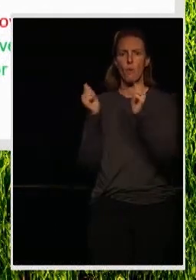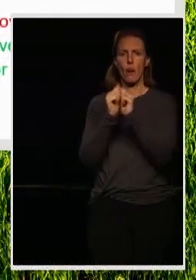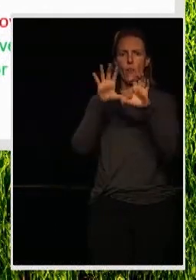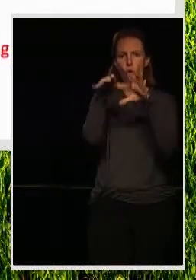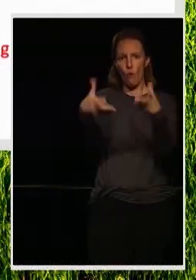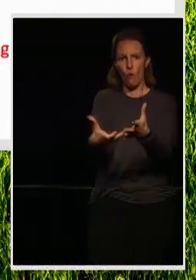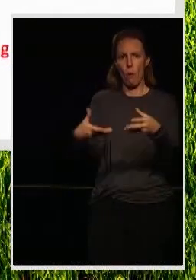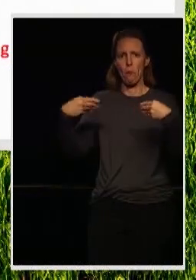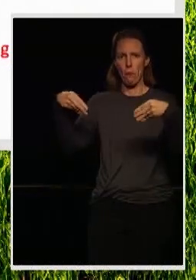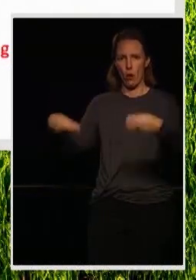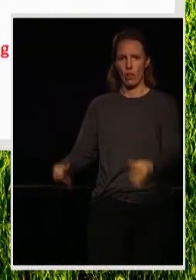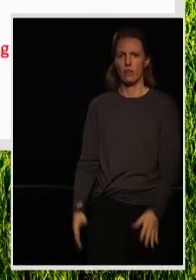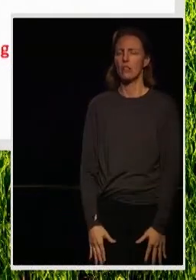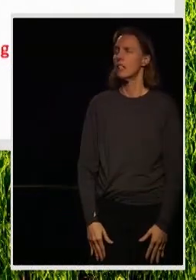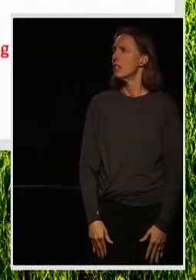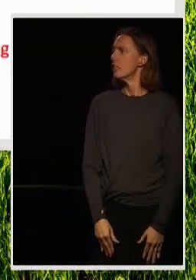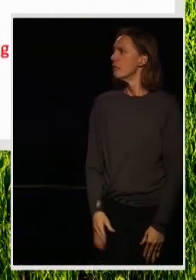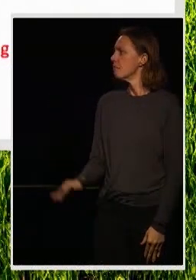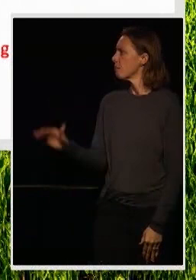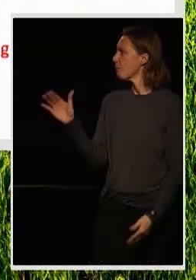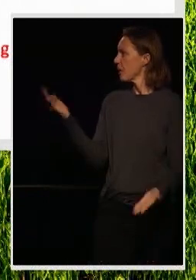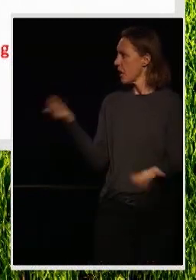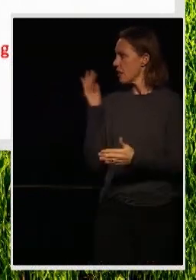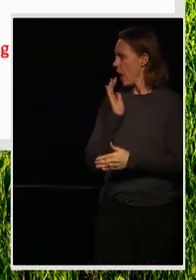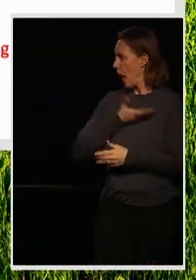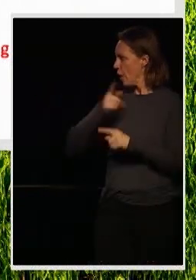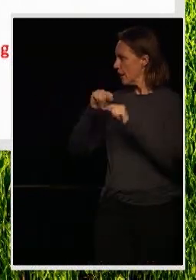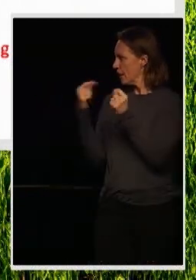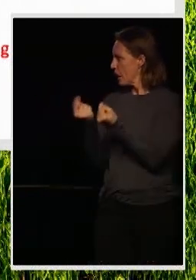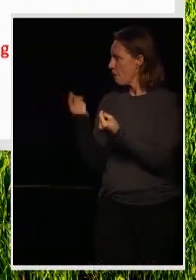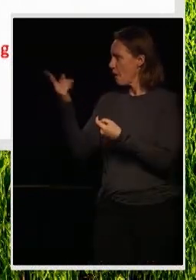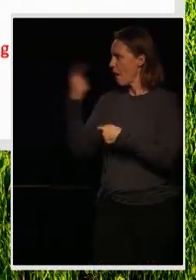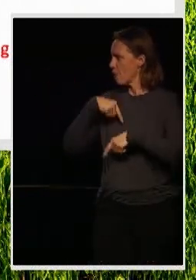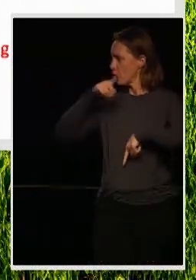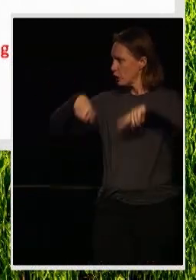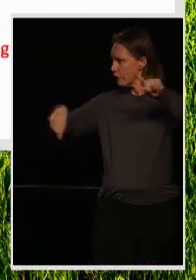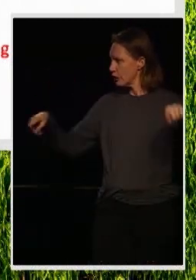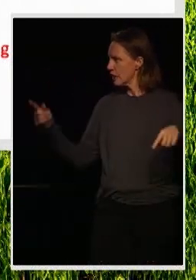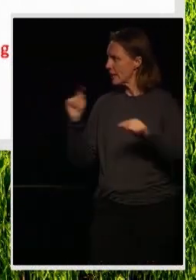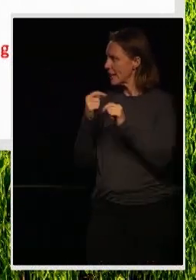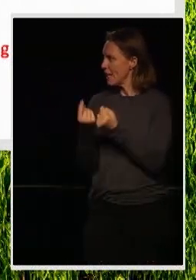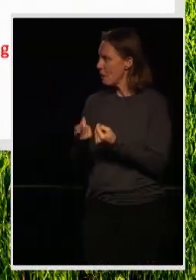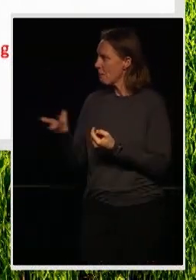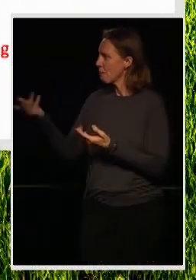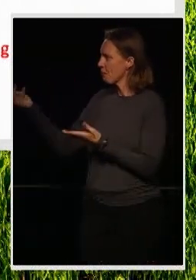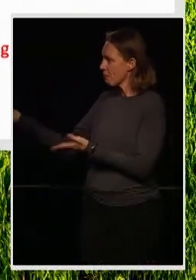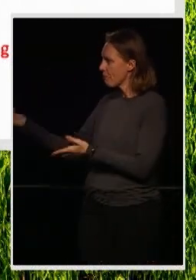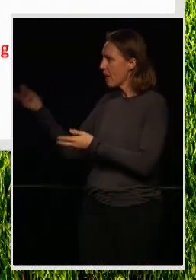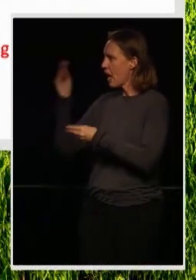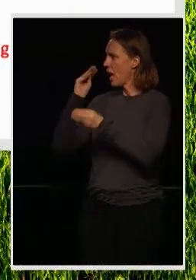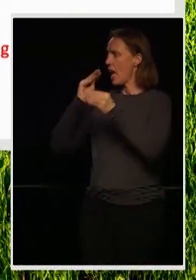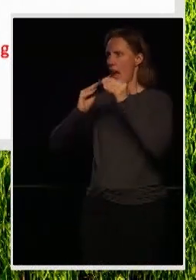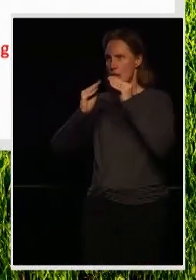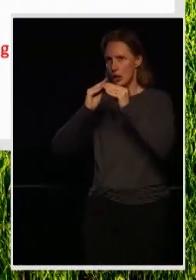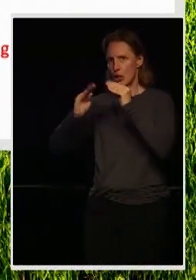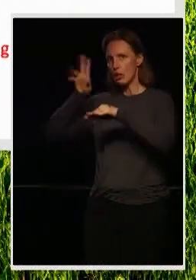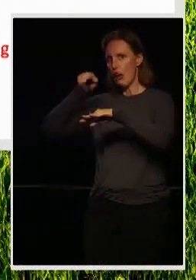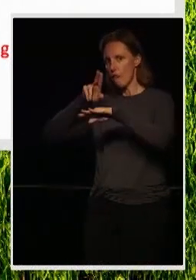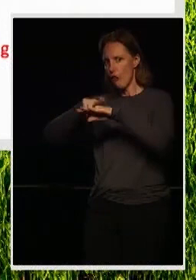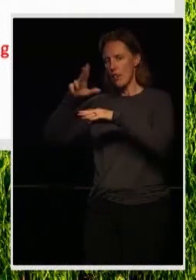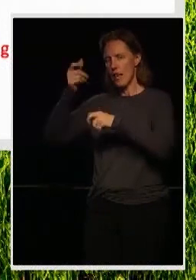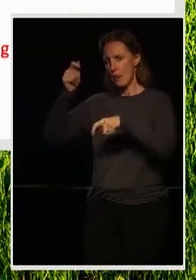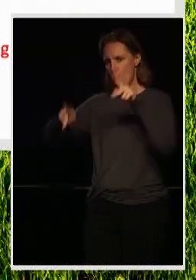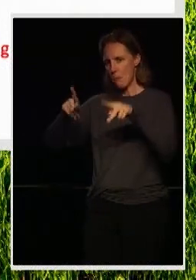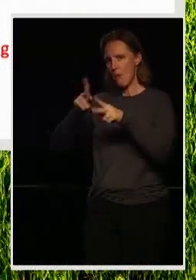market. So here is our team. We have the diverse team, engineers, of course, and the people very